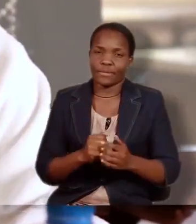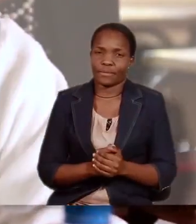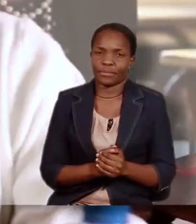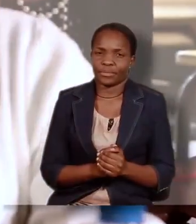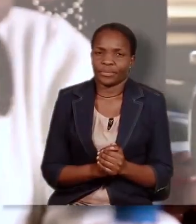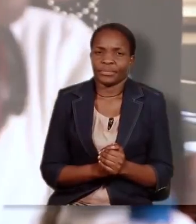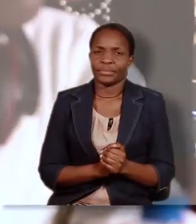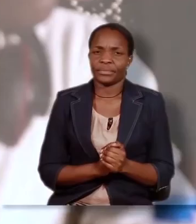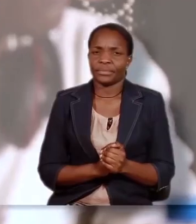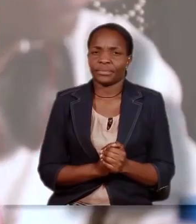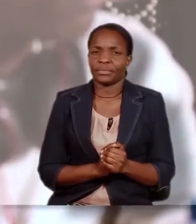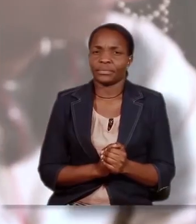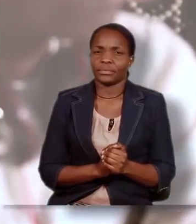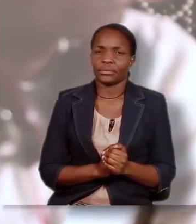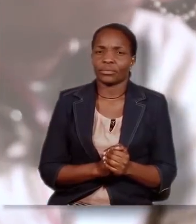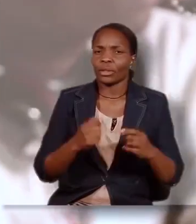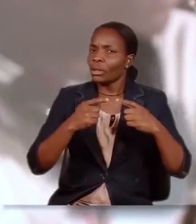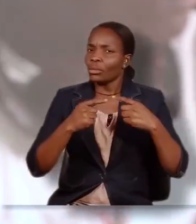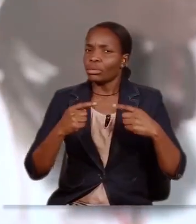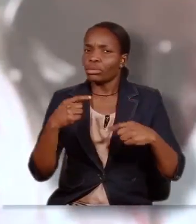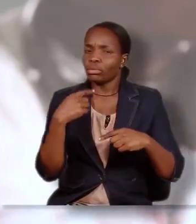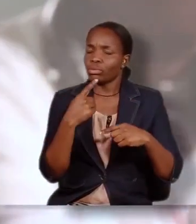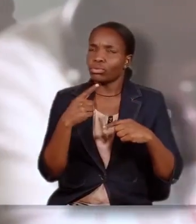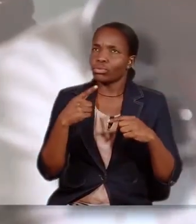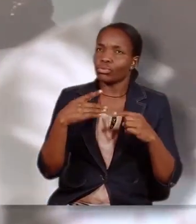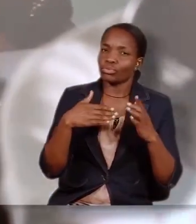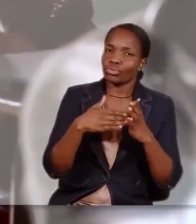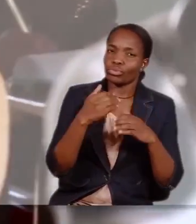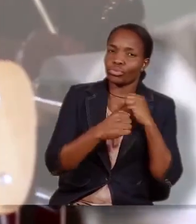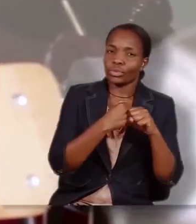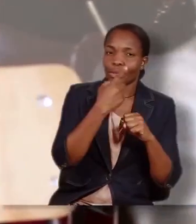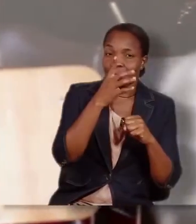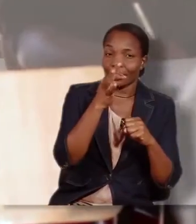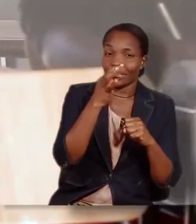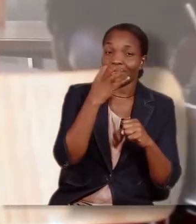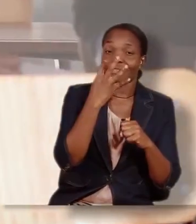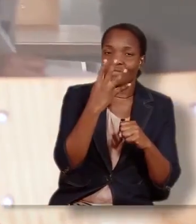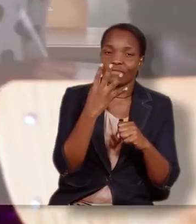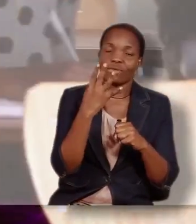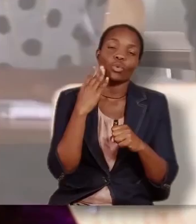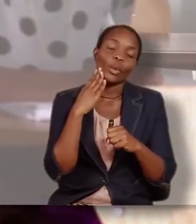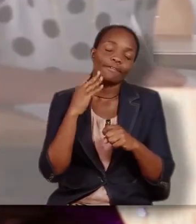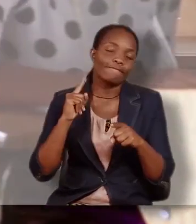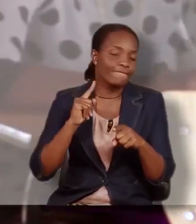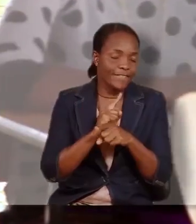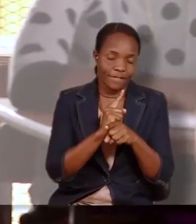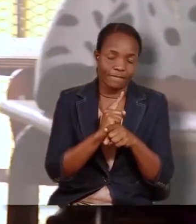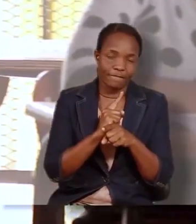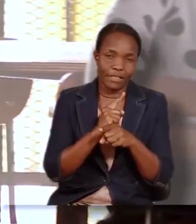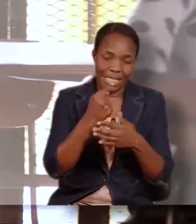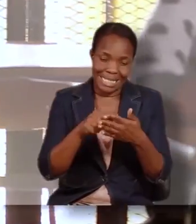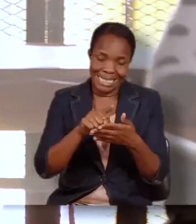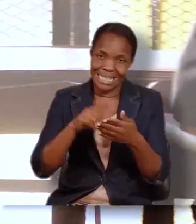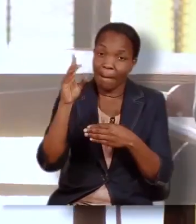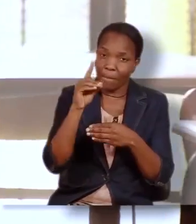Apartheid formally ended in 1994 with the first democratic elections, which allowed the participation of all adult voters of